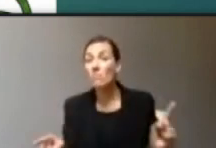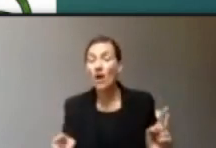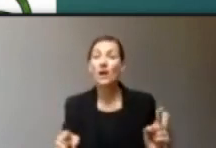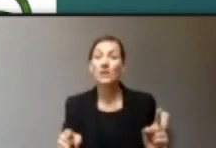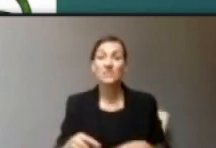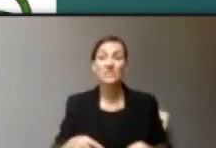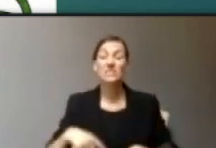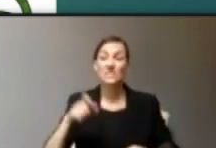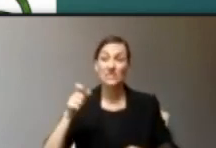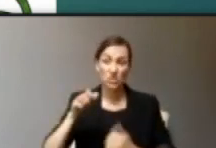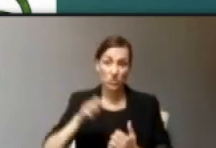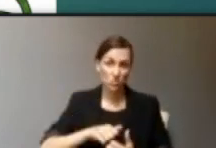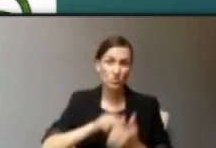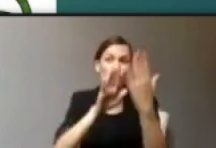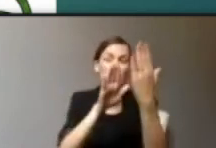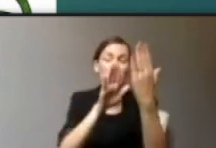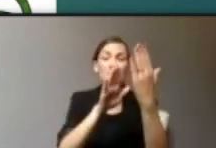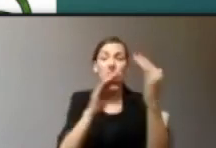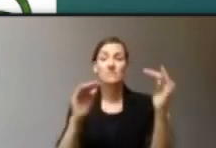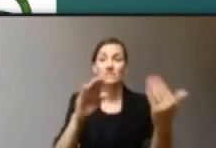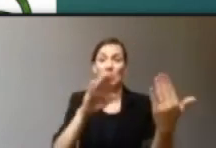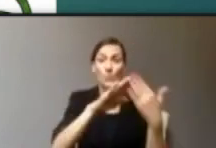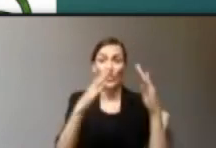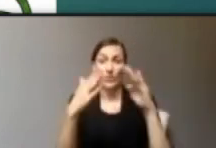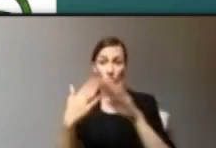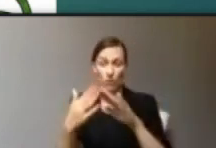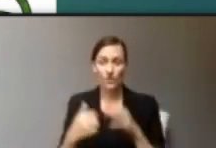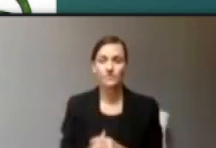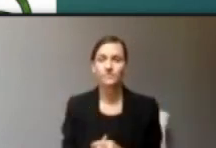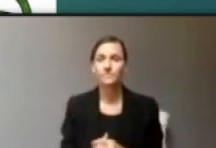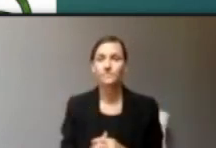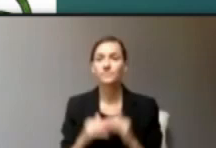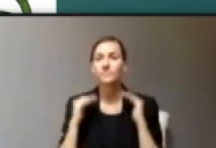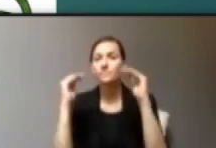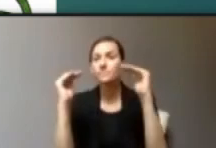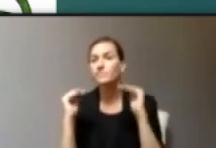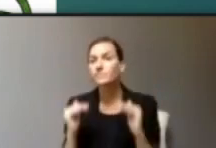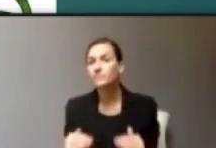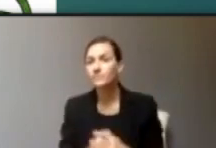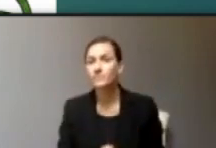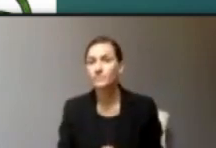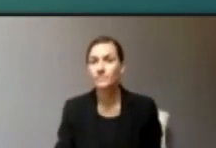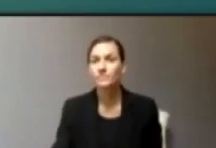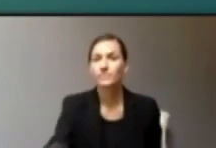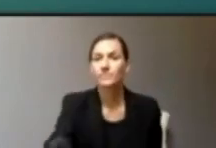would need to be addressed at a community level. If you could advance to the next slide, please.